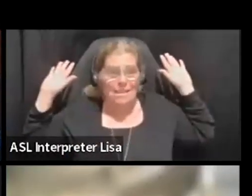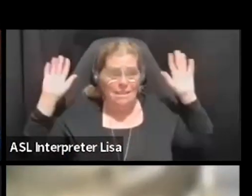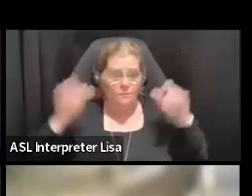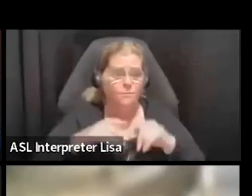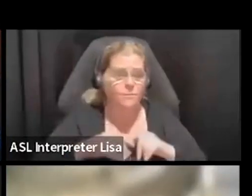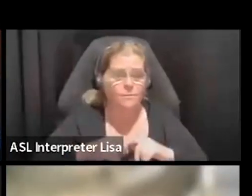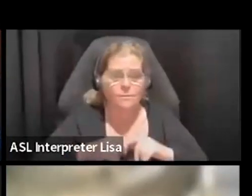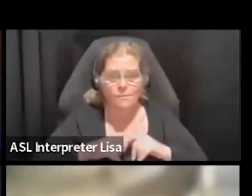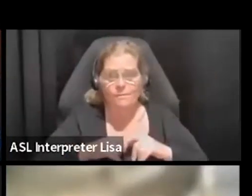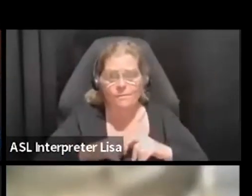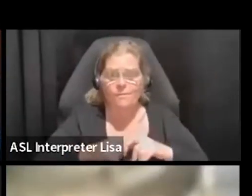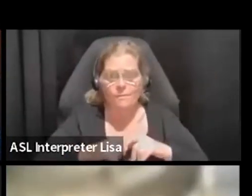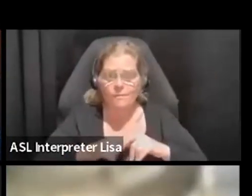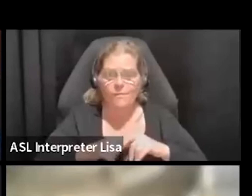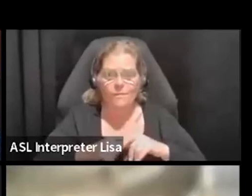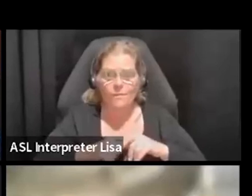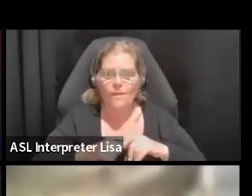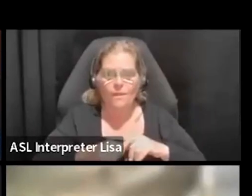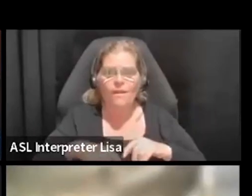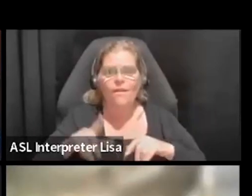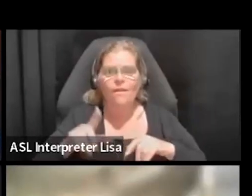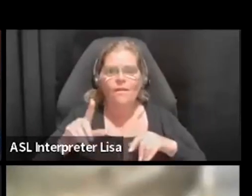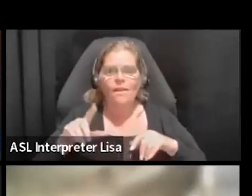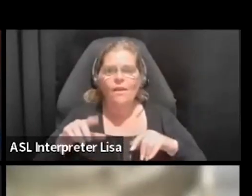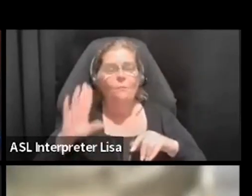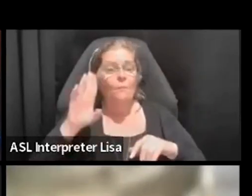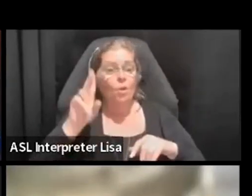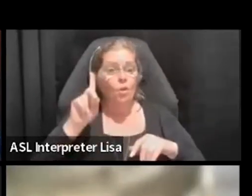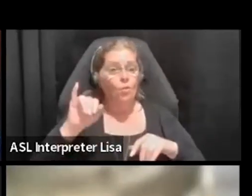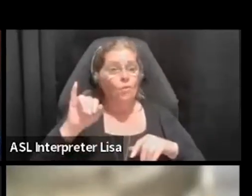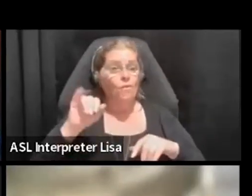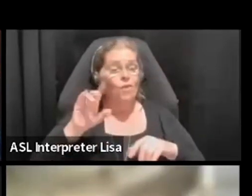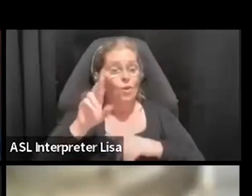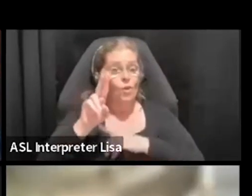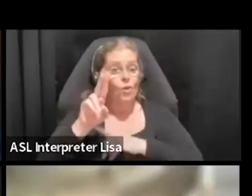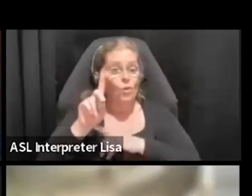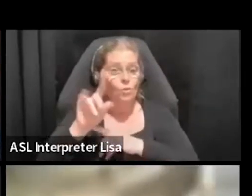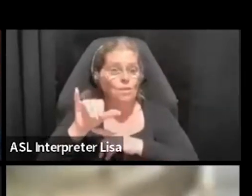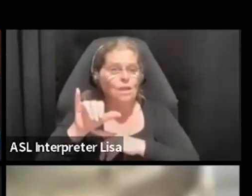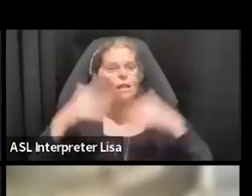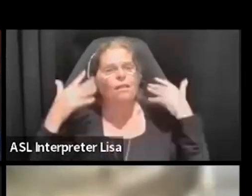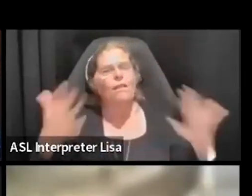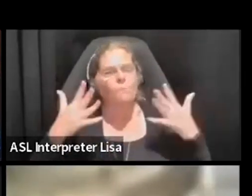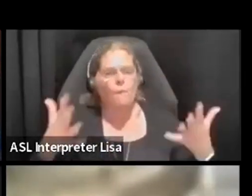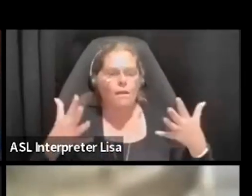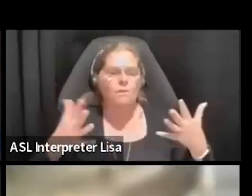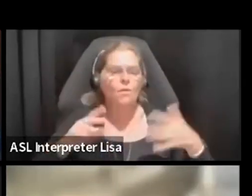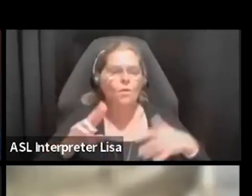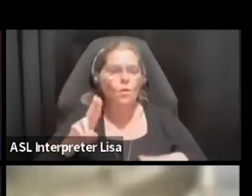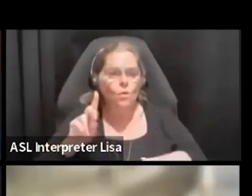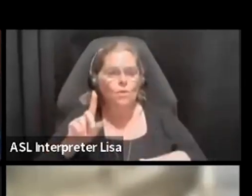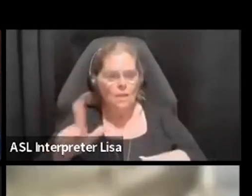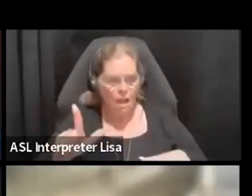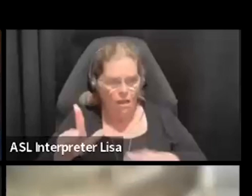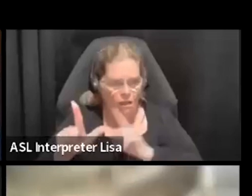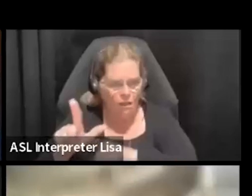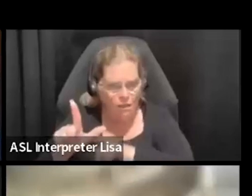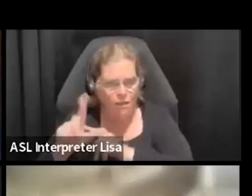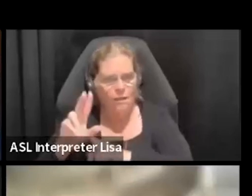and I'm going to jump on my UDL soapbox, which is, I just feel like the more we implement UDL and